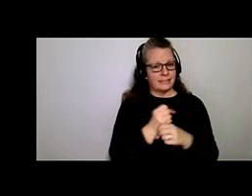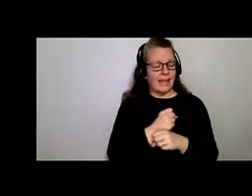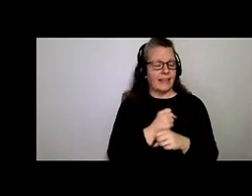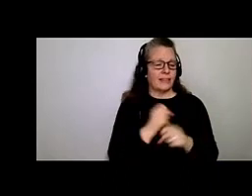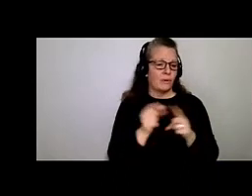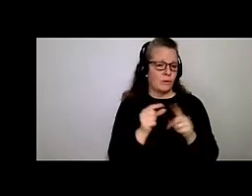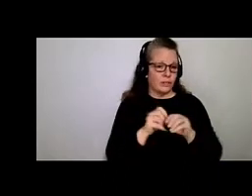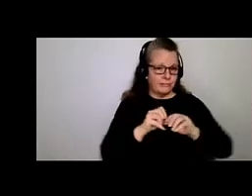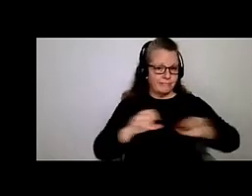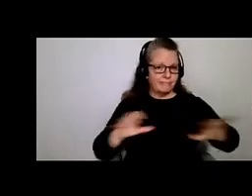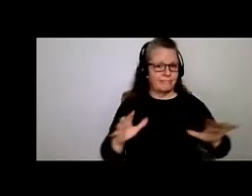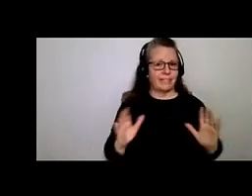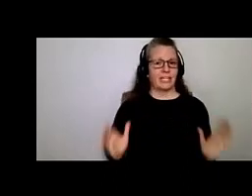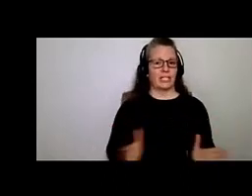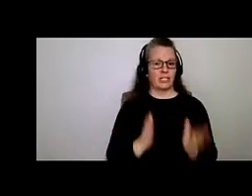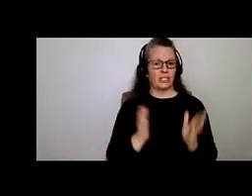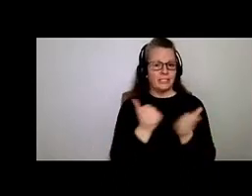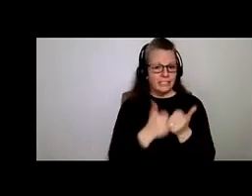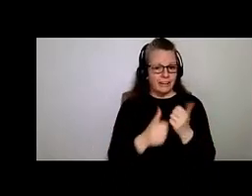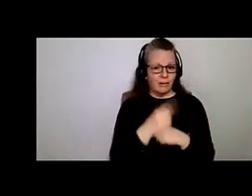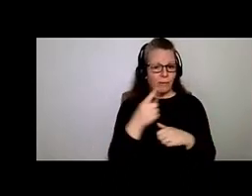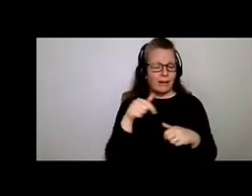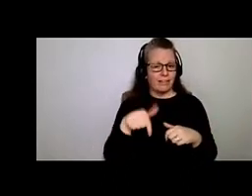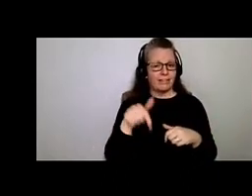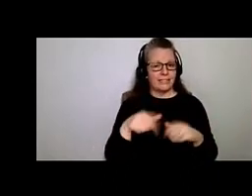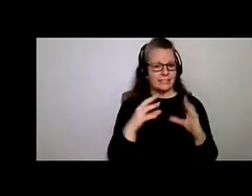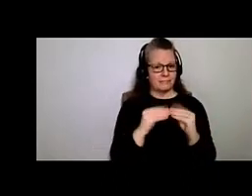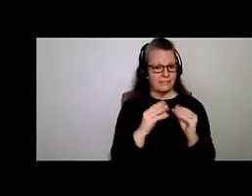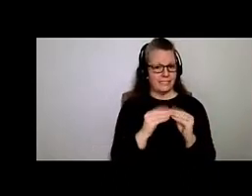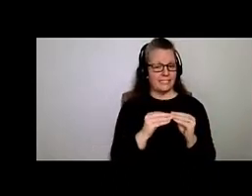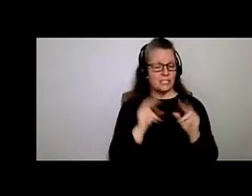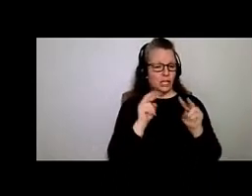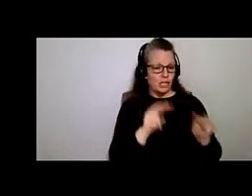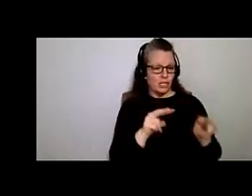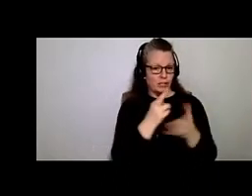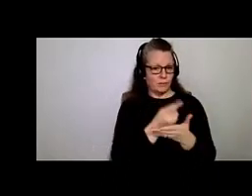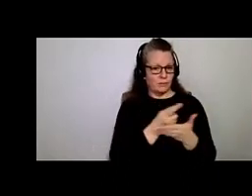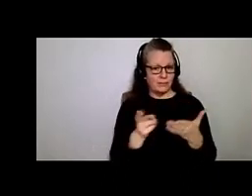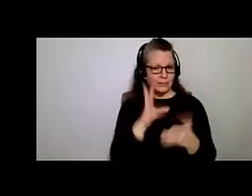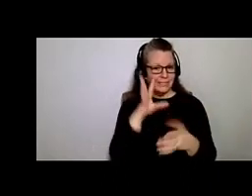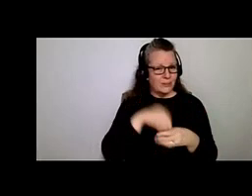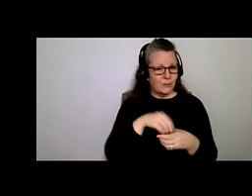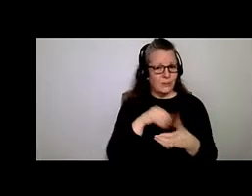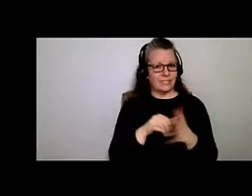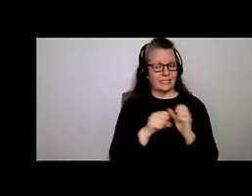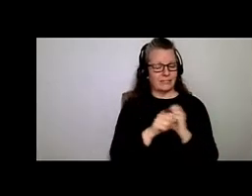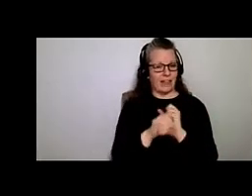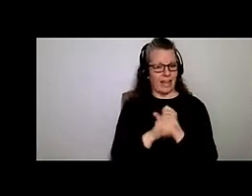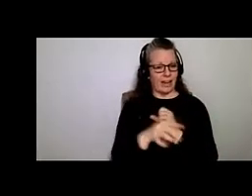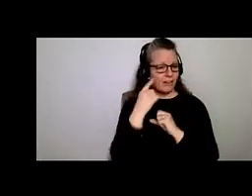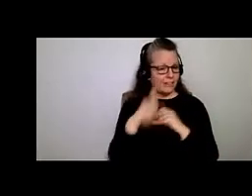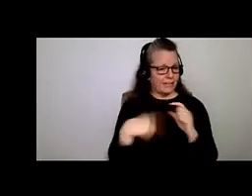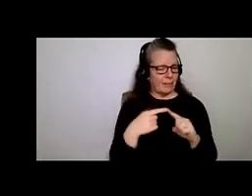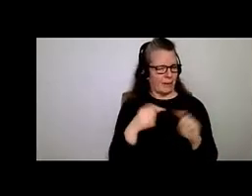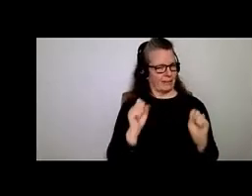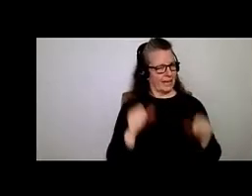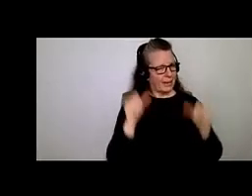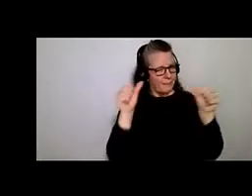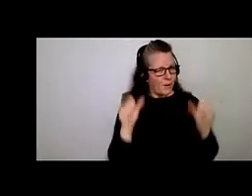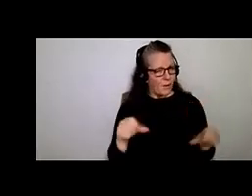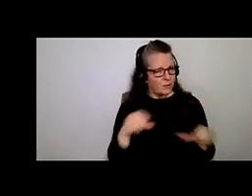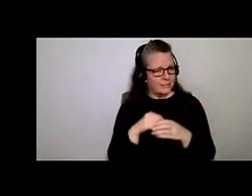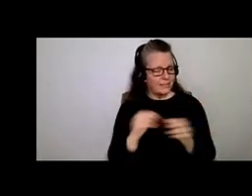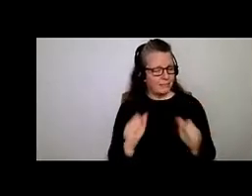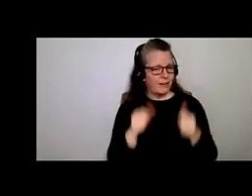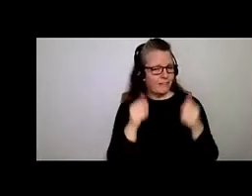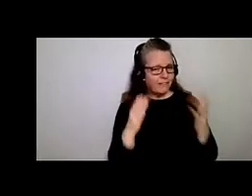really encourage everyone on this call to take a look at these resources, including this flyer, and think about, could I post this in my provider